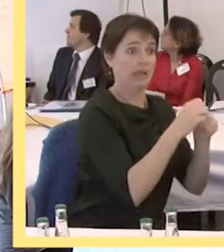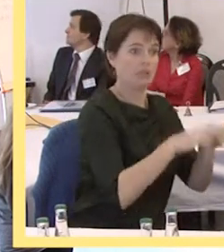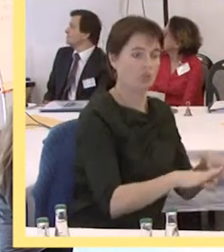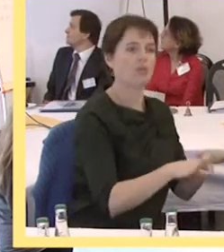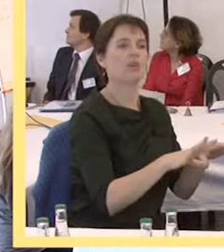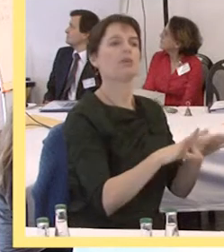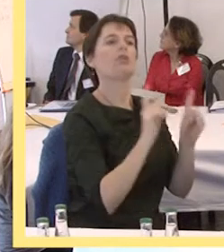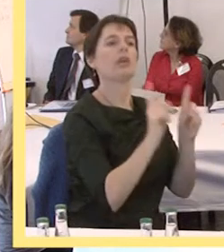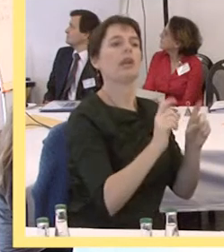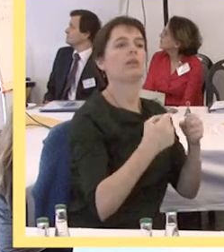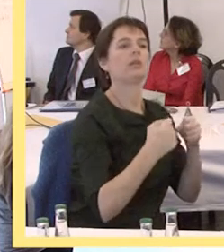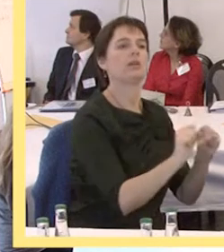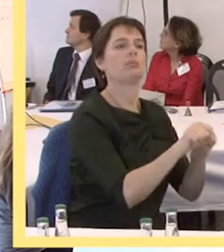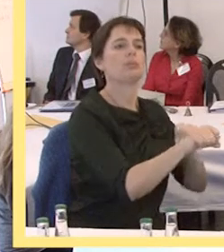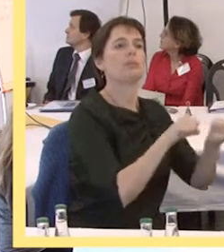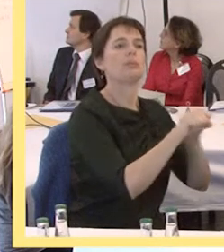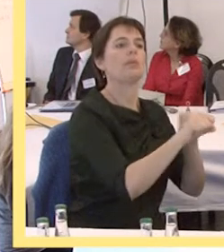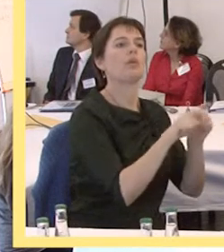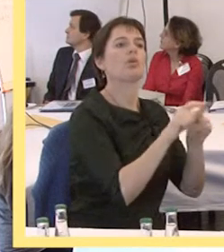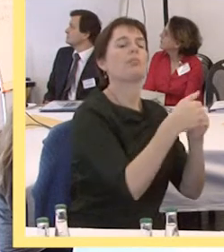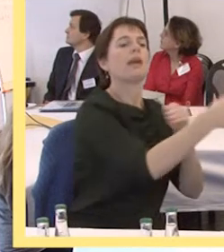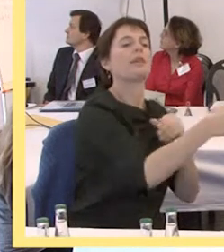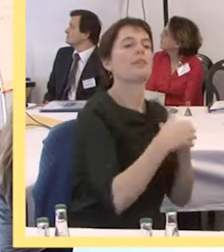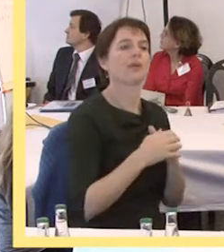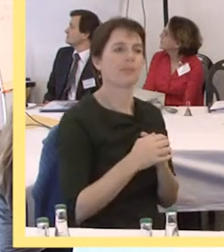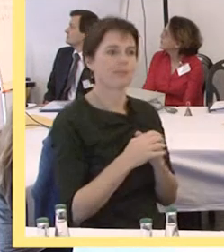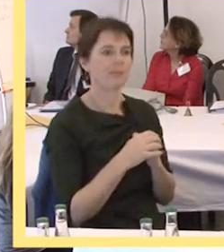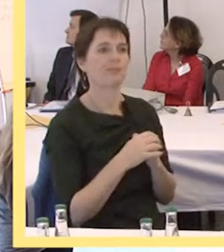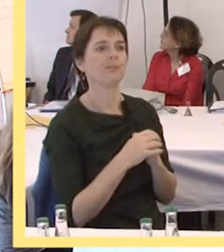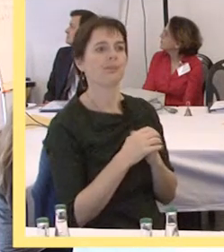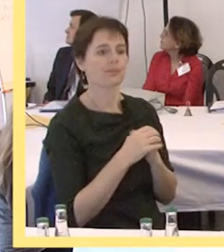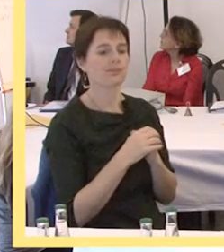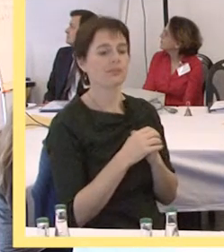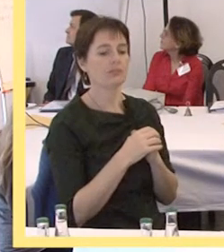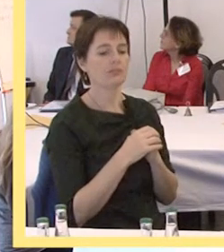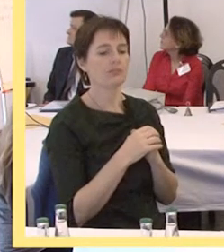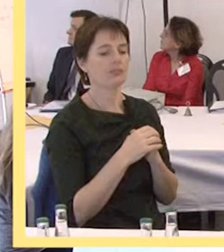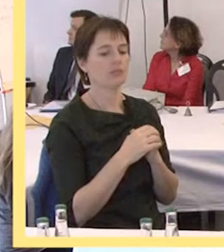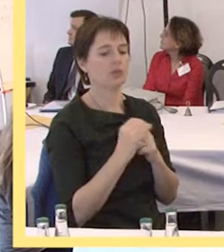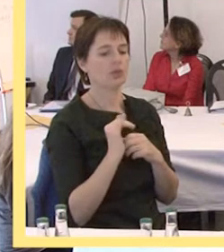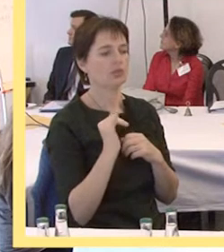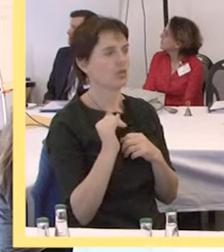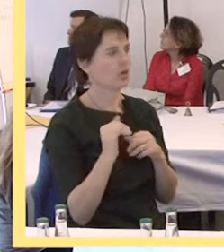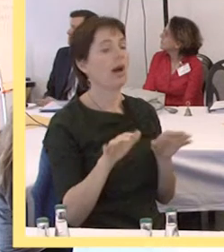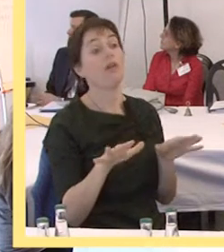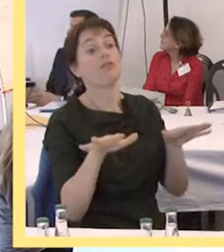attacks. There are some out there for flooding, but mostly on the